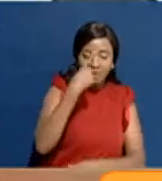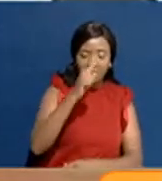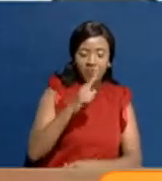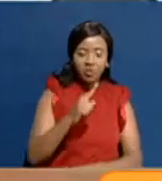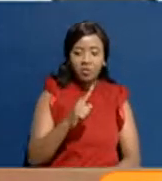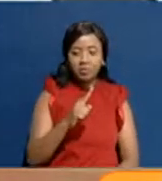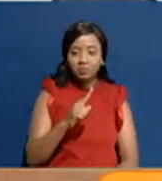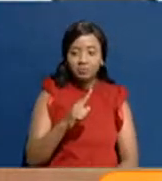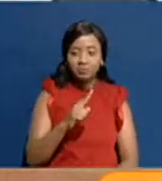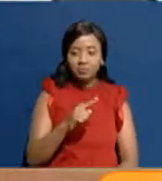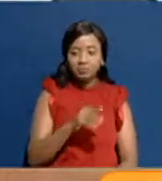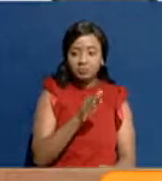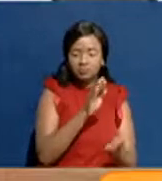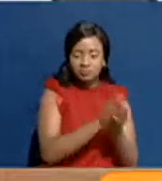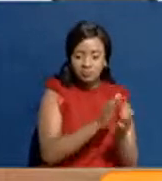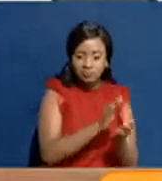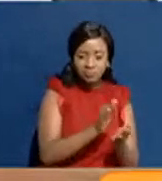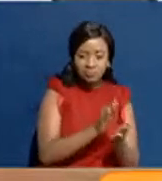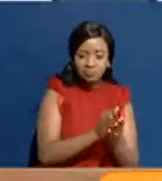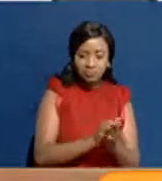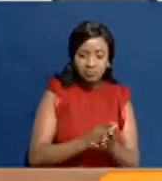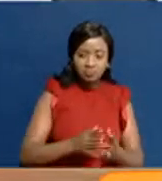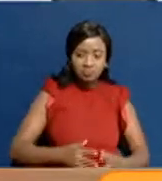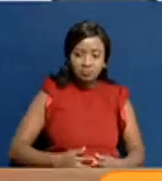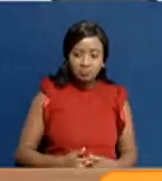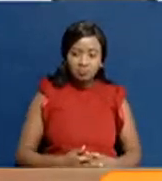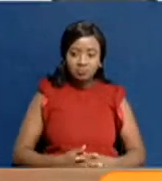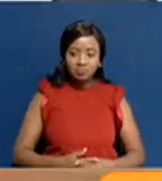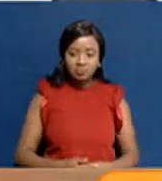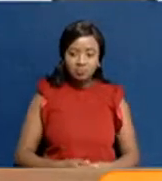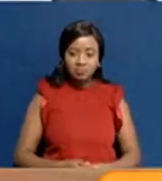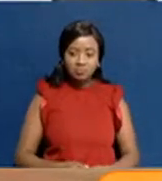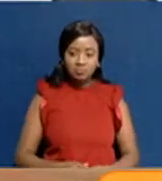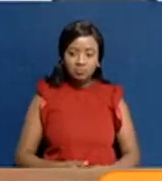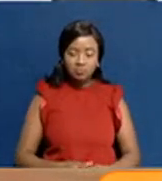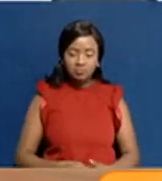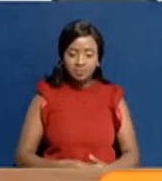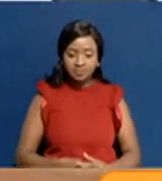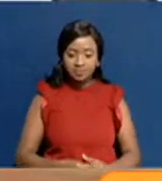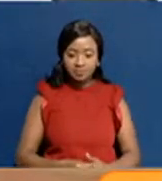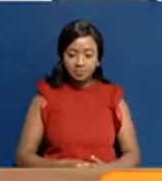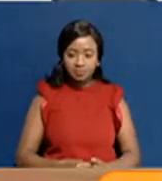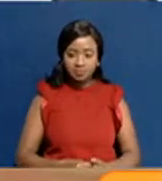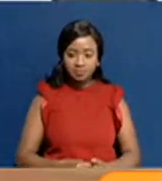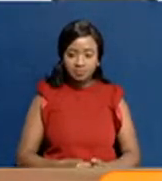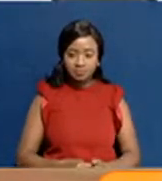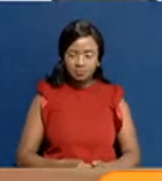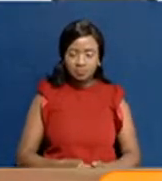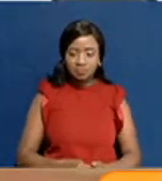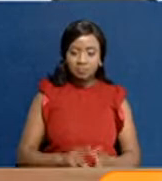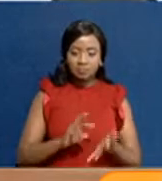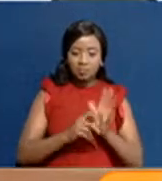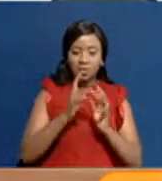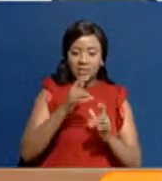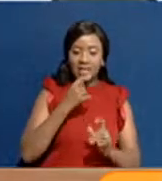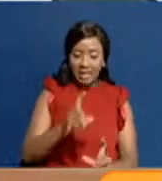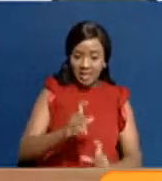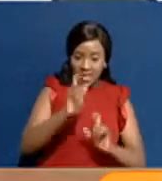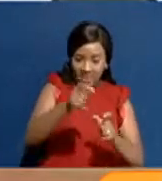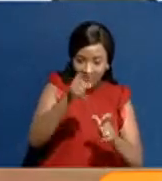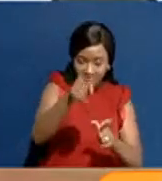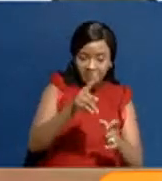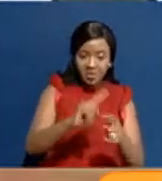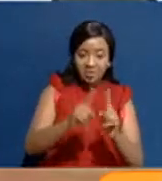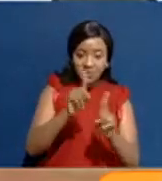storage. Use of the storage. Can you just imagine that as a person at a personal level? You're given a gift and then you're